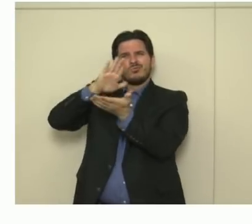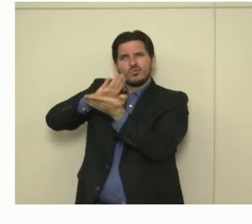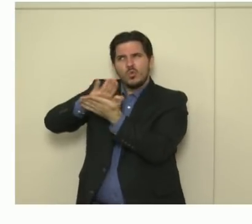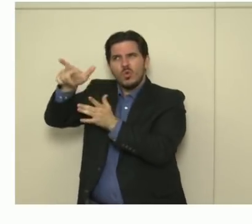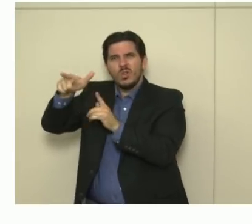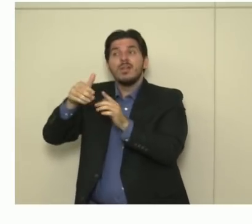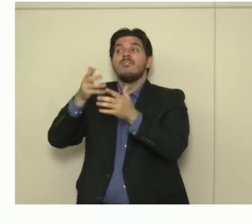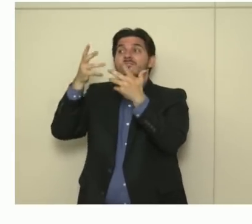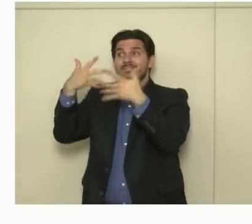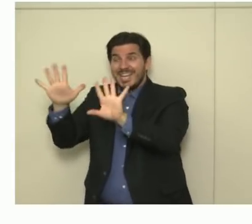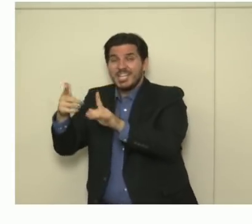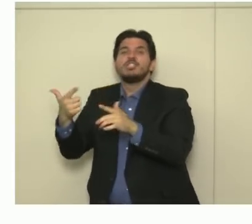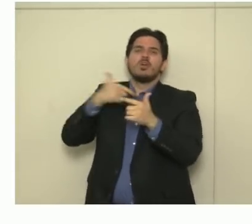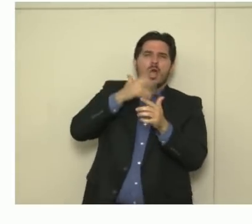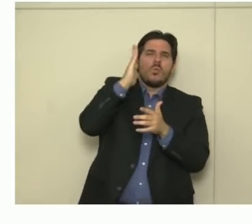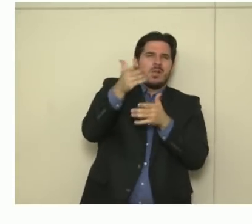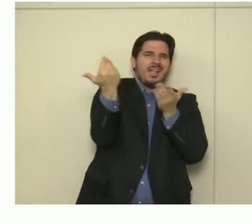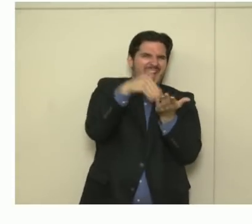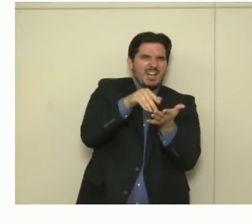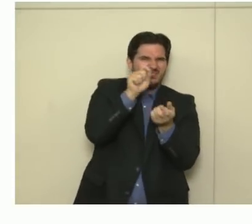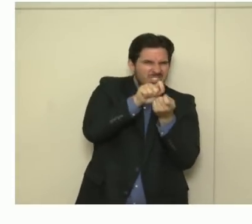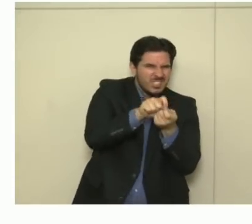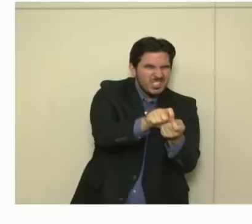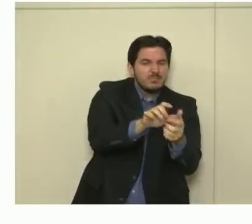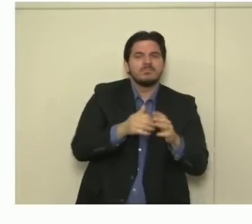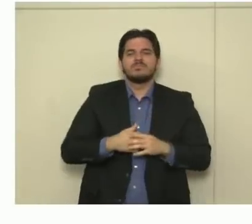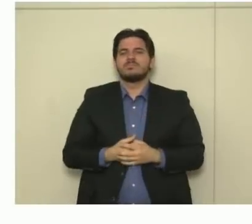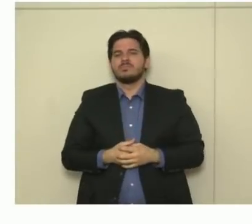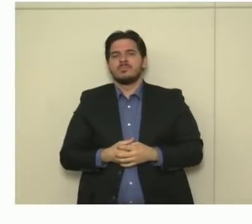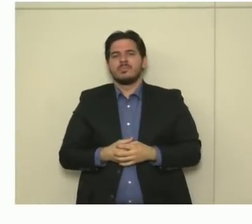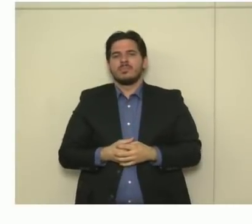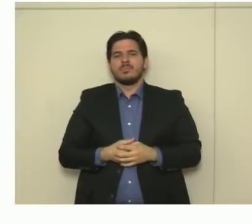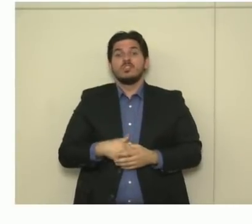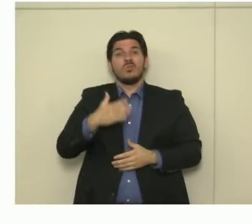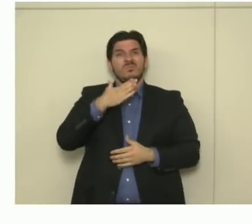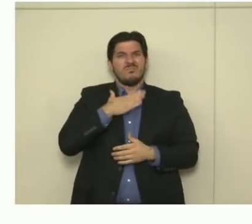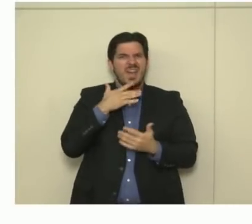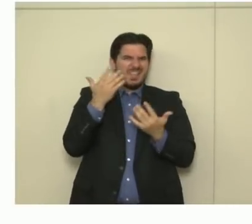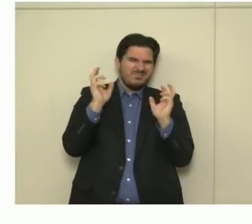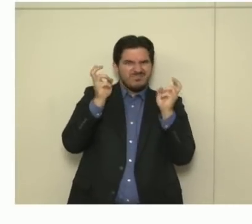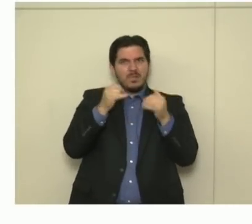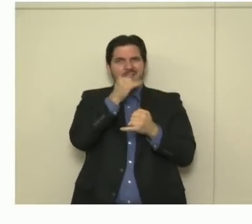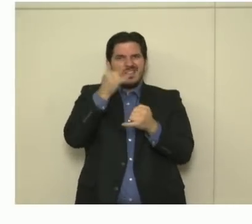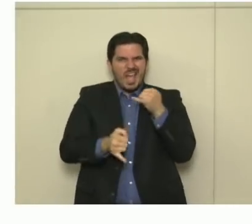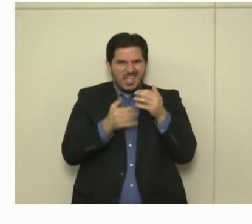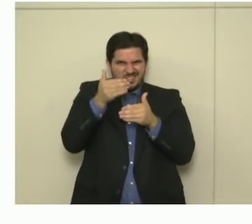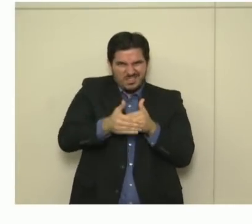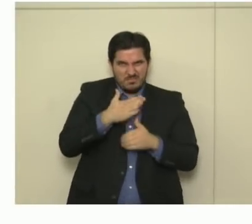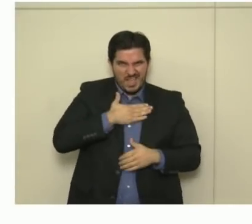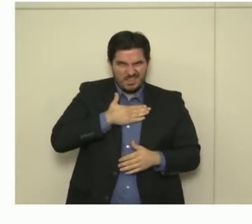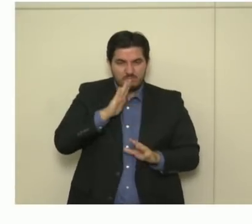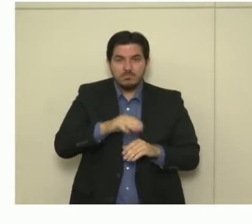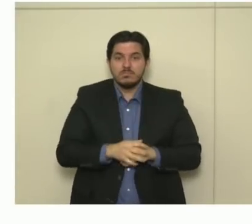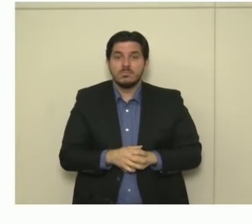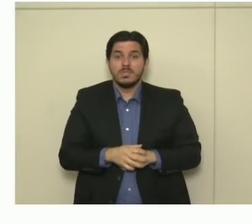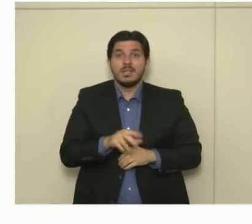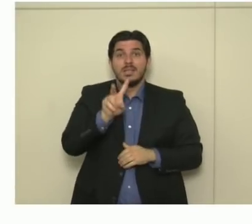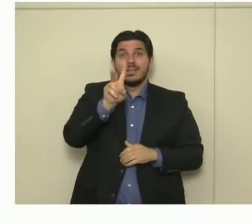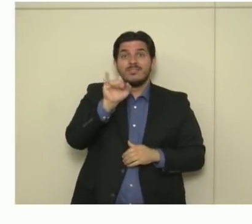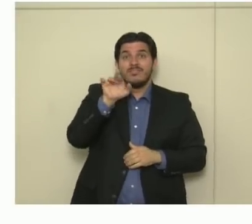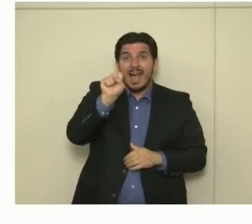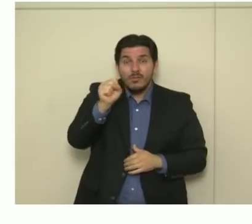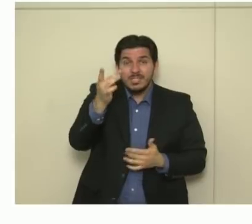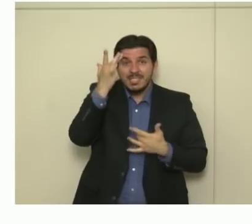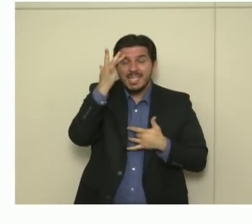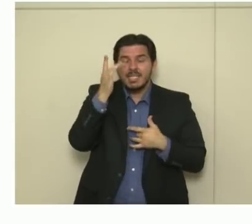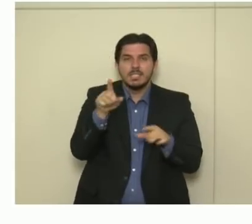So my almost last slide here is the next one. The virus is the same. It stays the